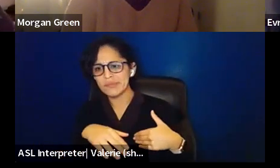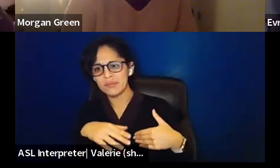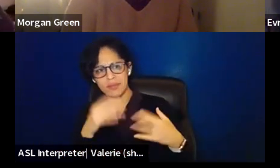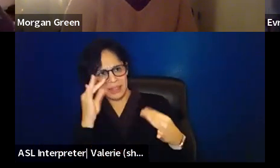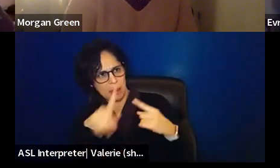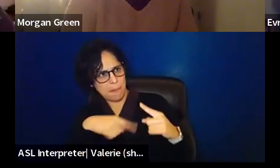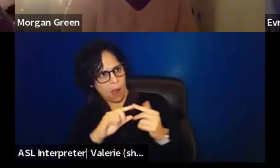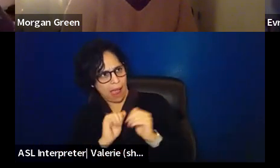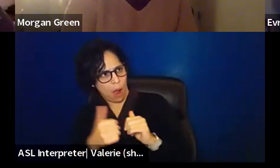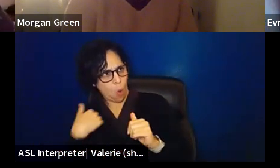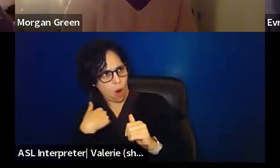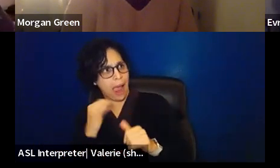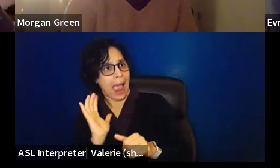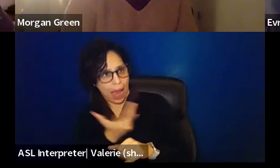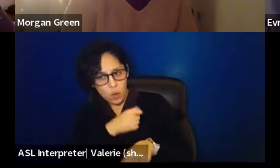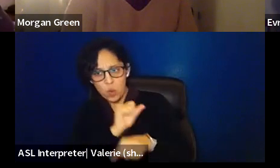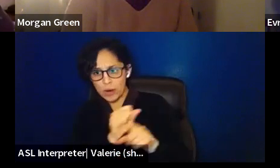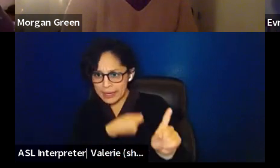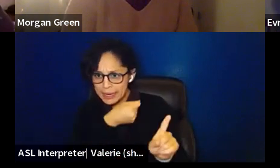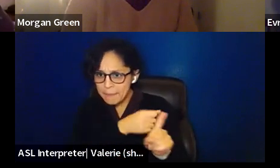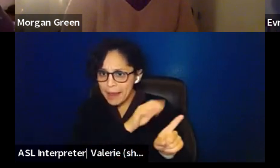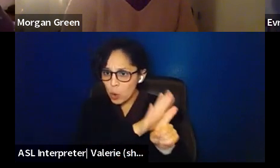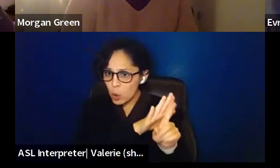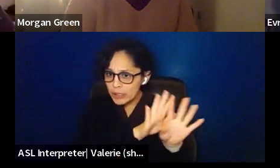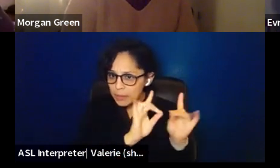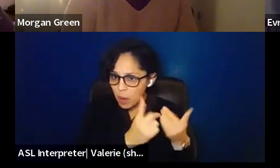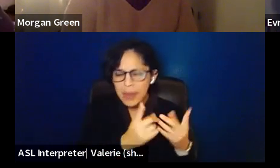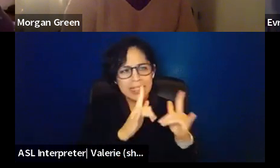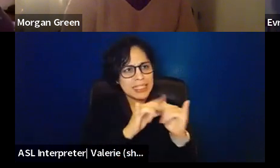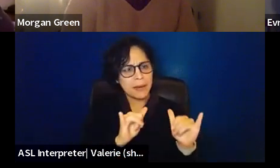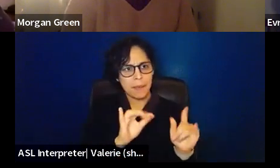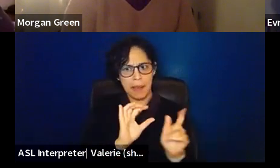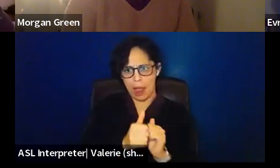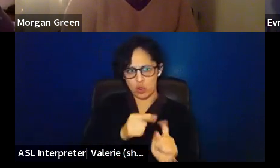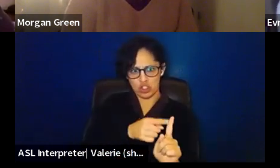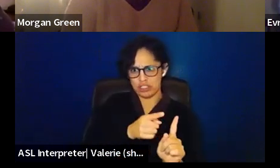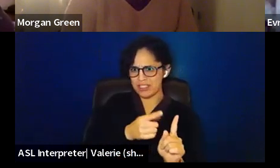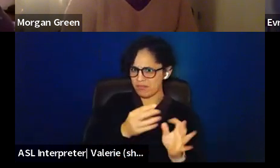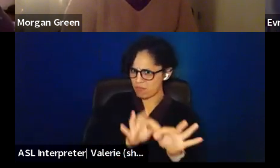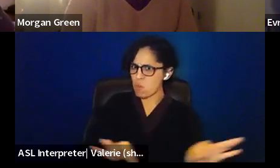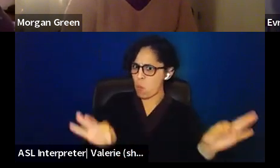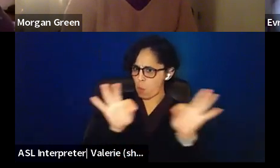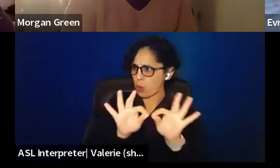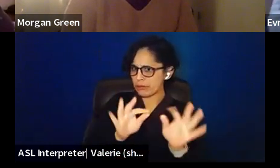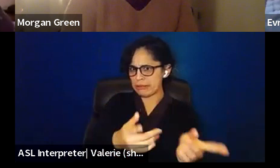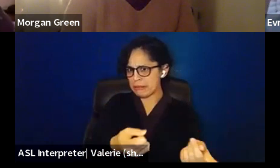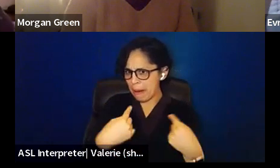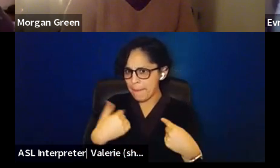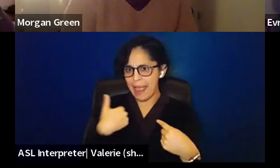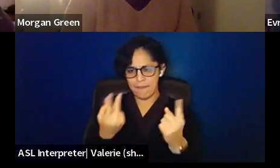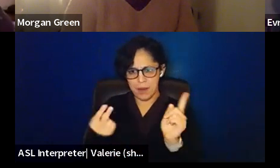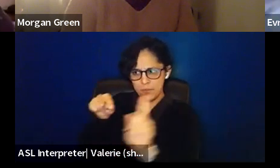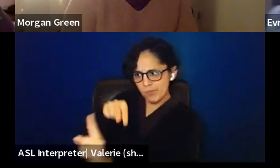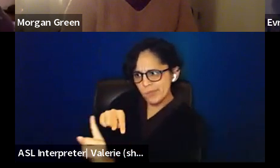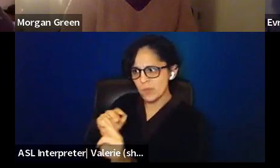how she can actually have a very, very central role in our conversations, so that that actually very fake